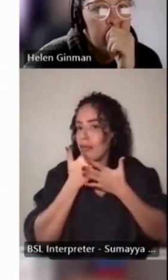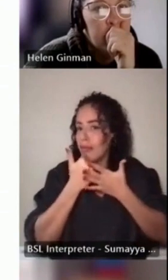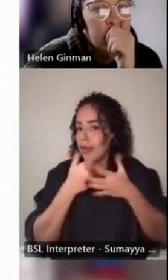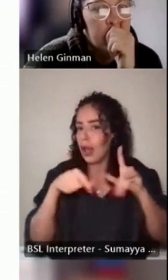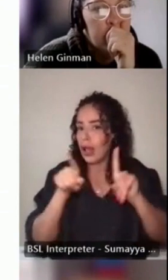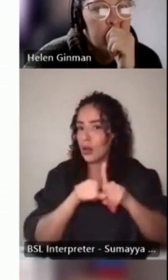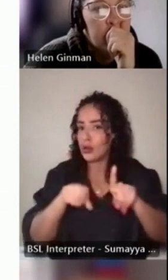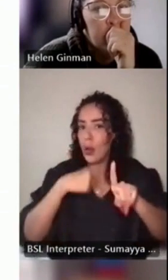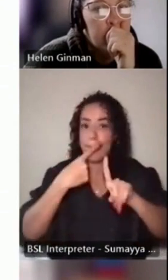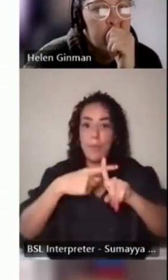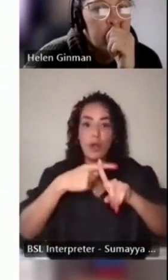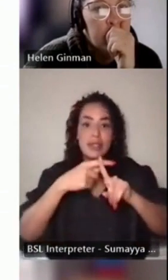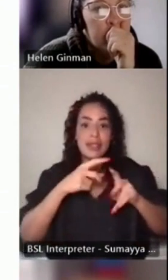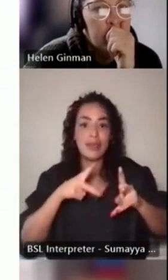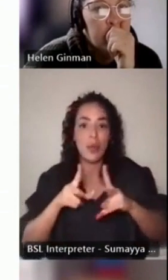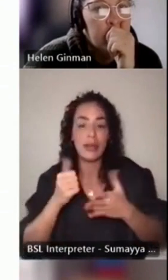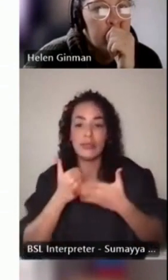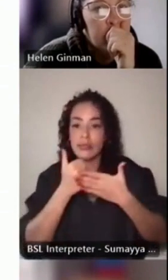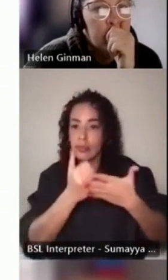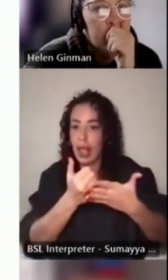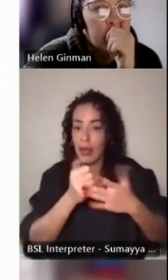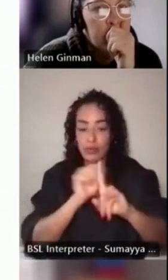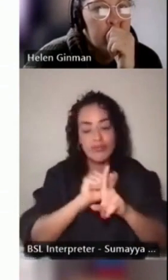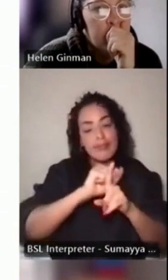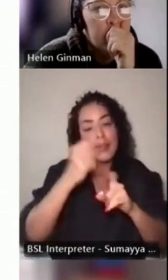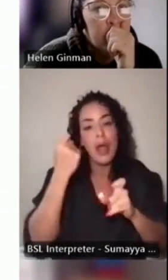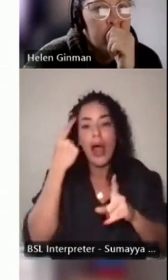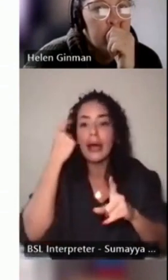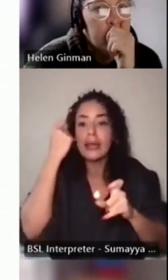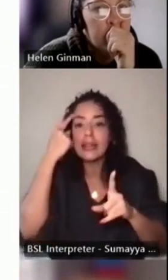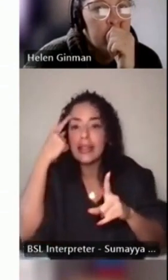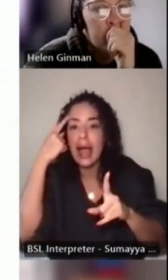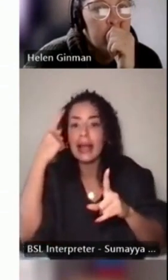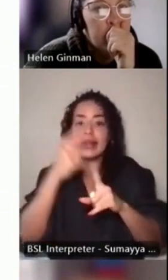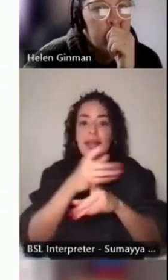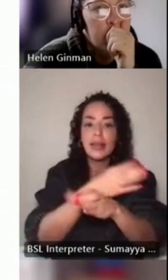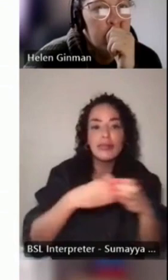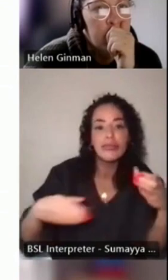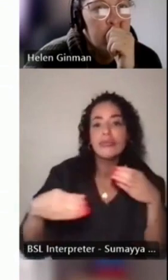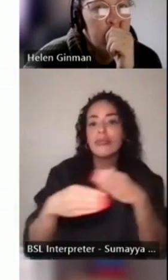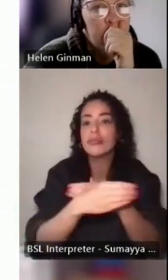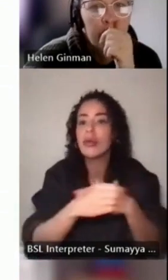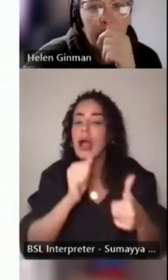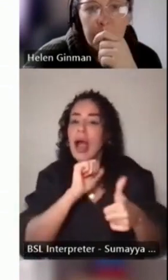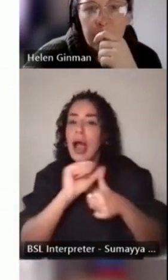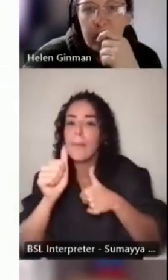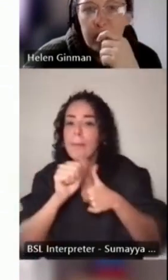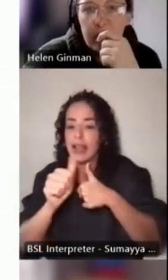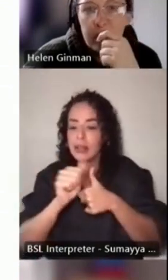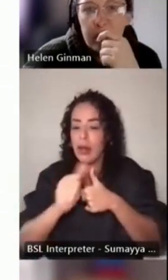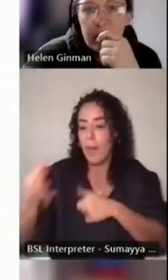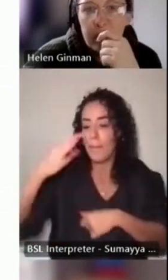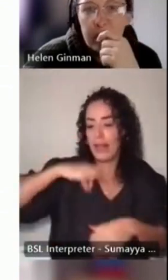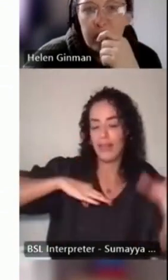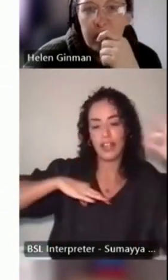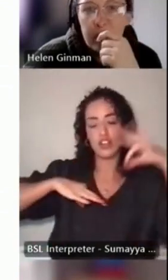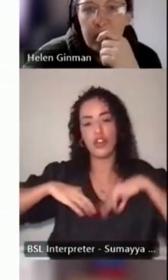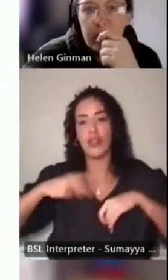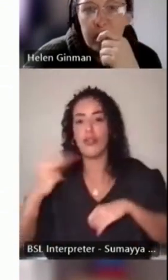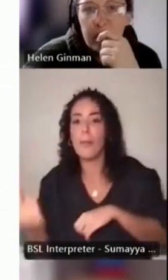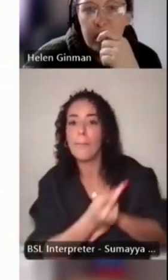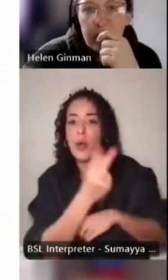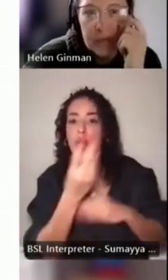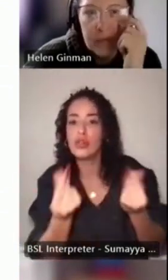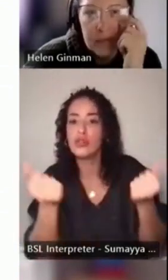to promote understanding, collaboration, and mutually beneficial solutions. So we'll be going through them in this workshop. So we'll